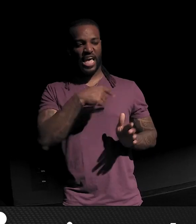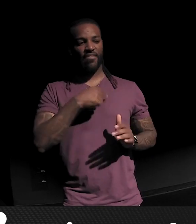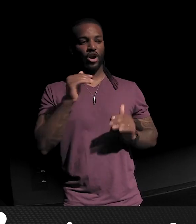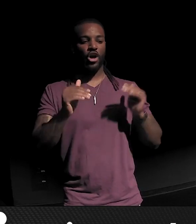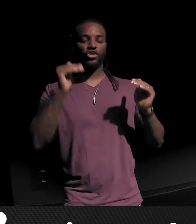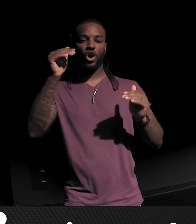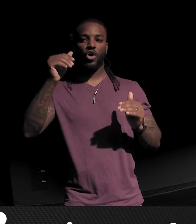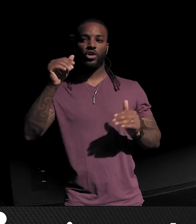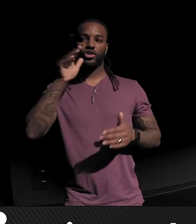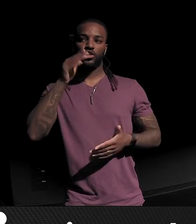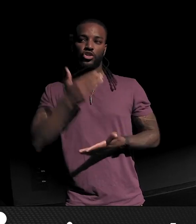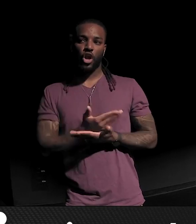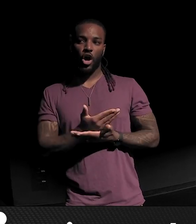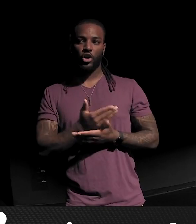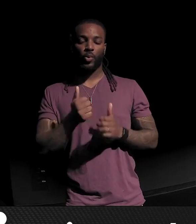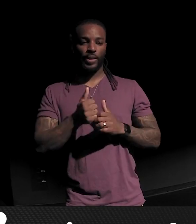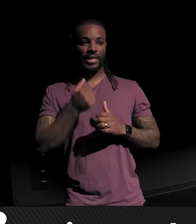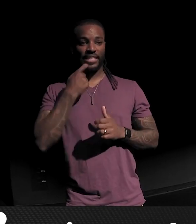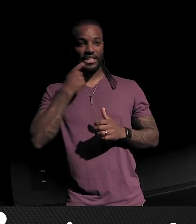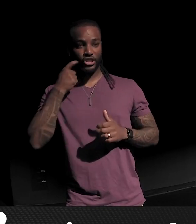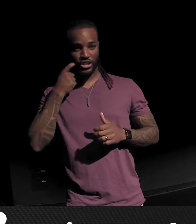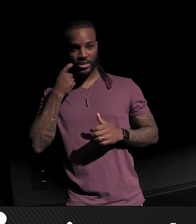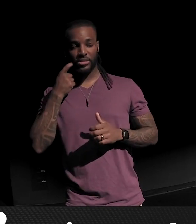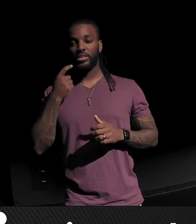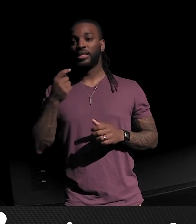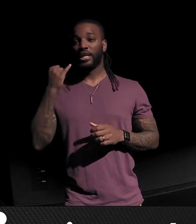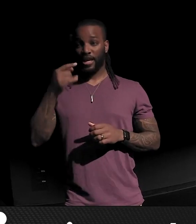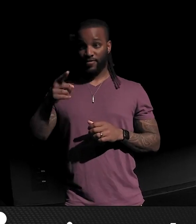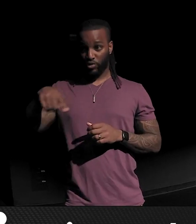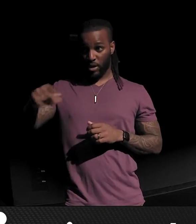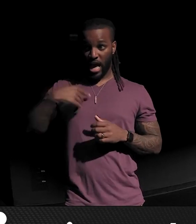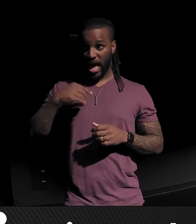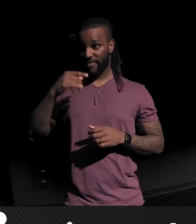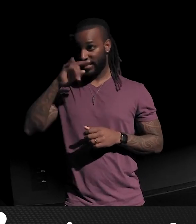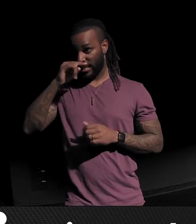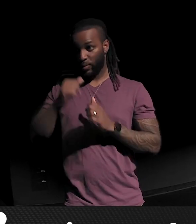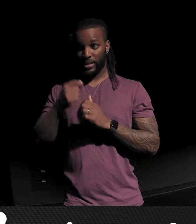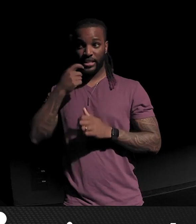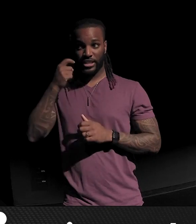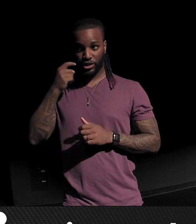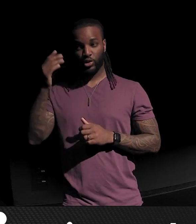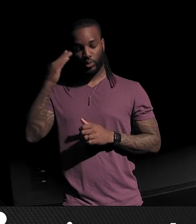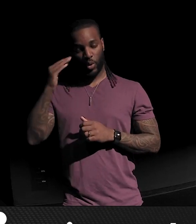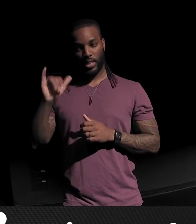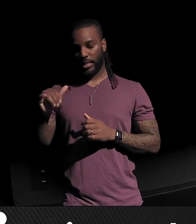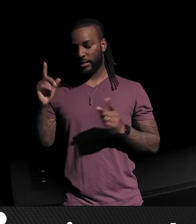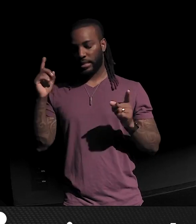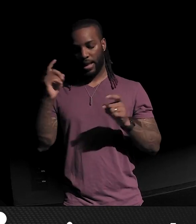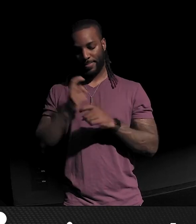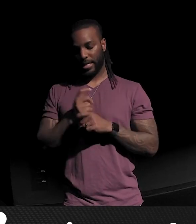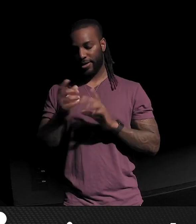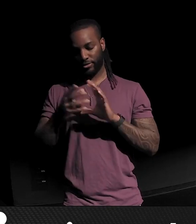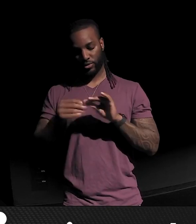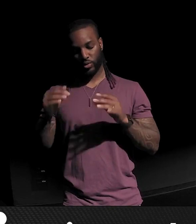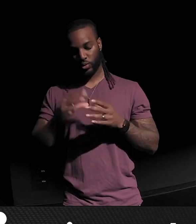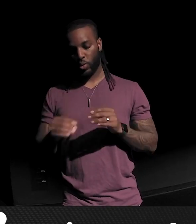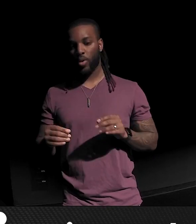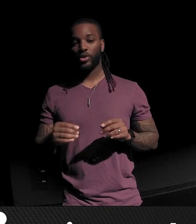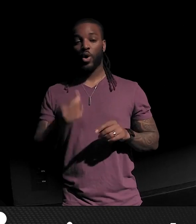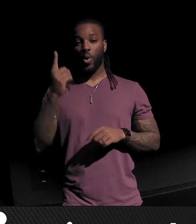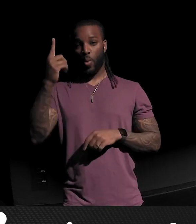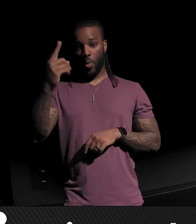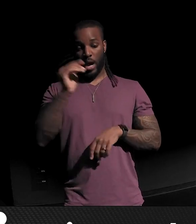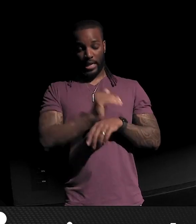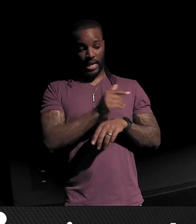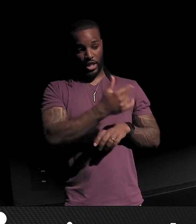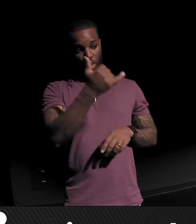with a substance addiction. And if any of you are parenting a child with addiction, you know what a complicated story that is. They got a call one night that their